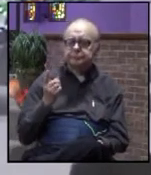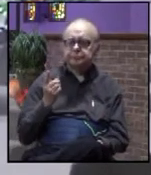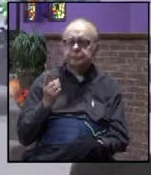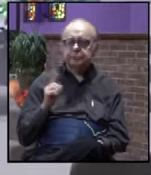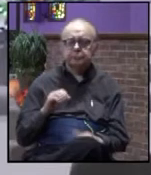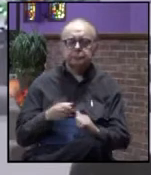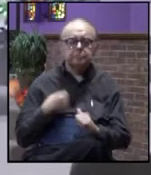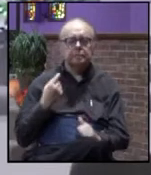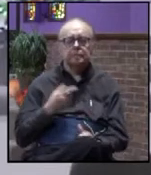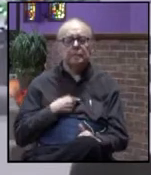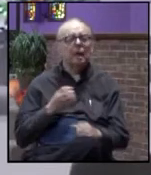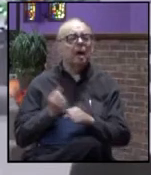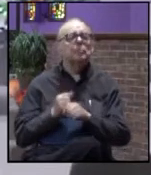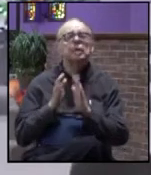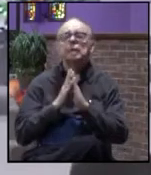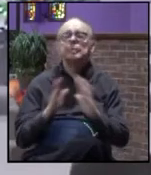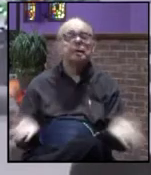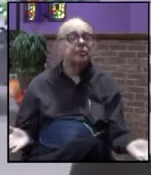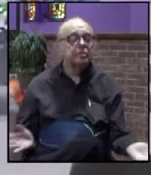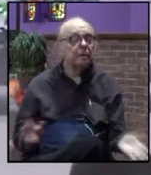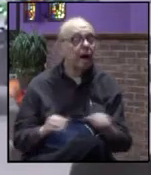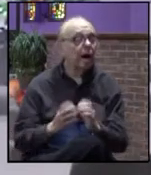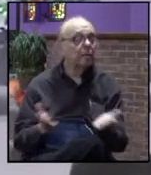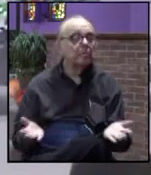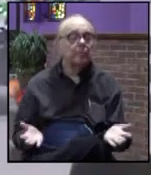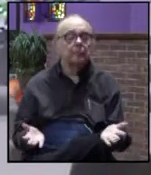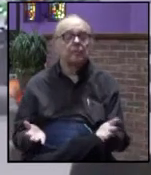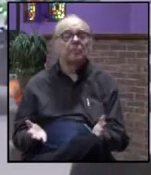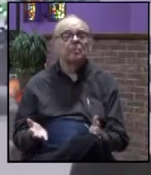how do we get peace?